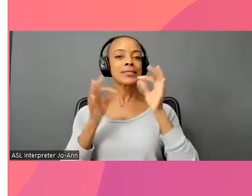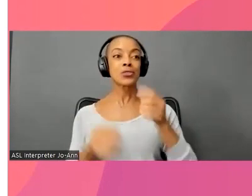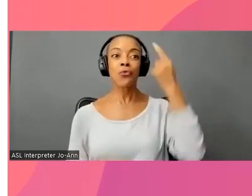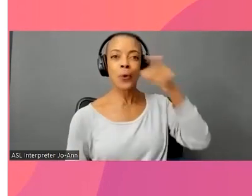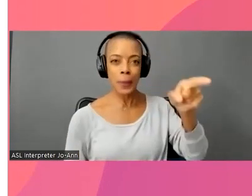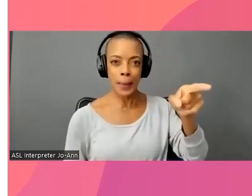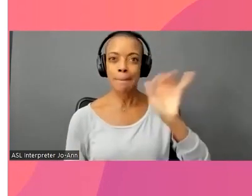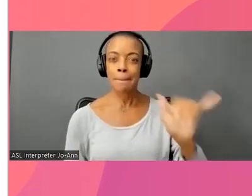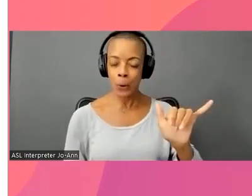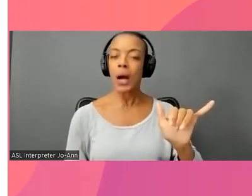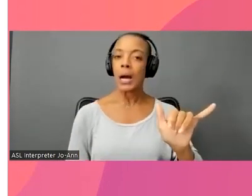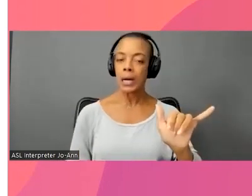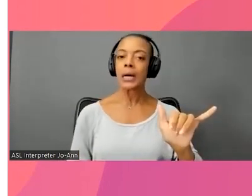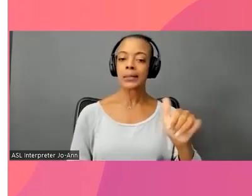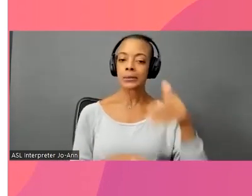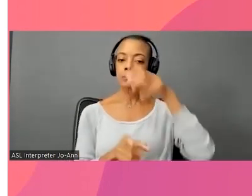of